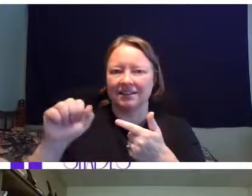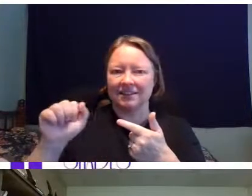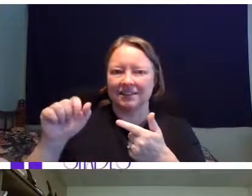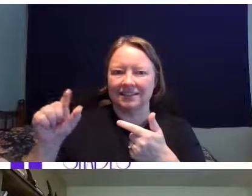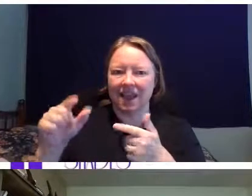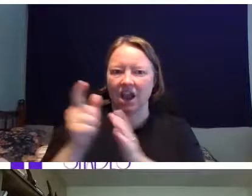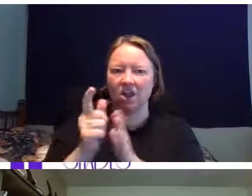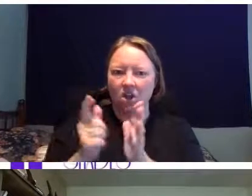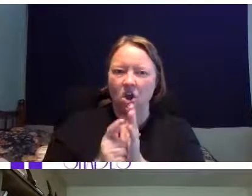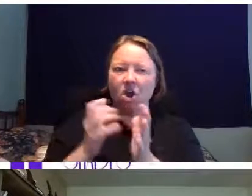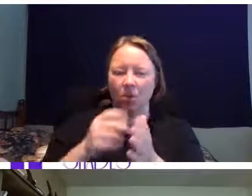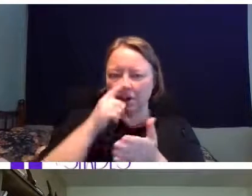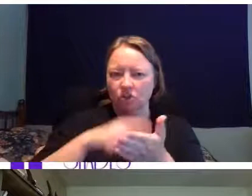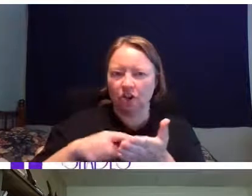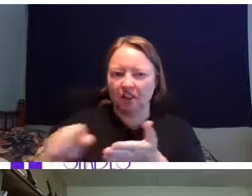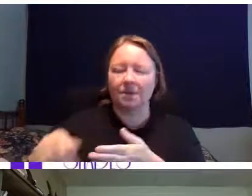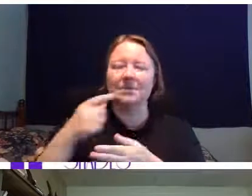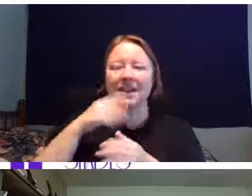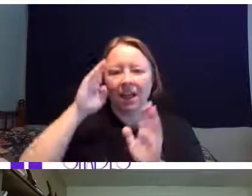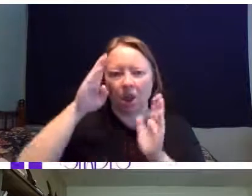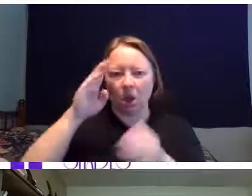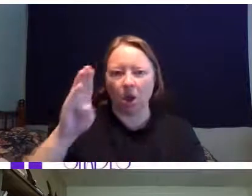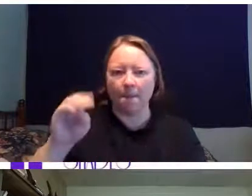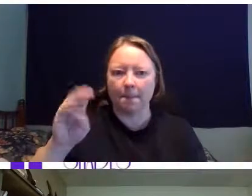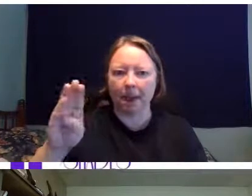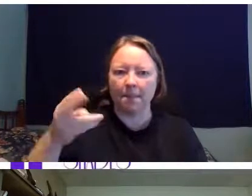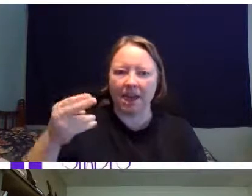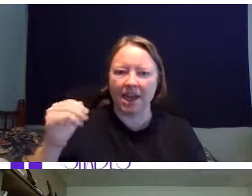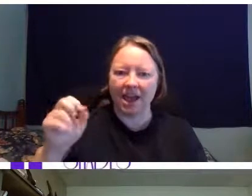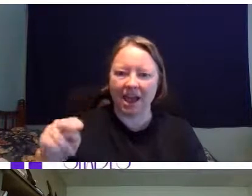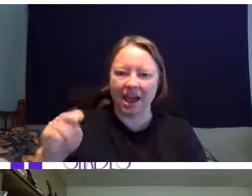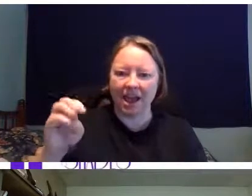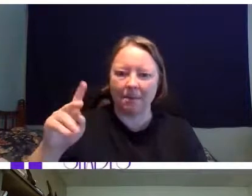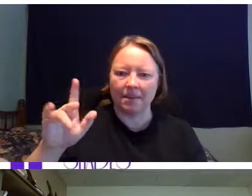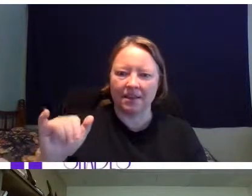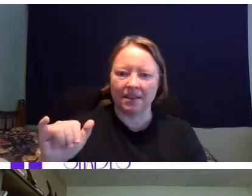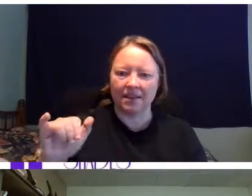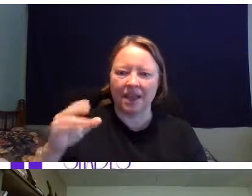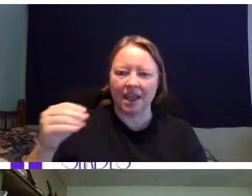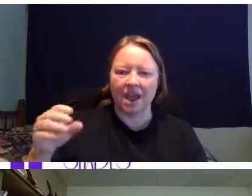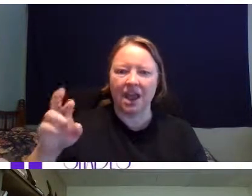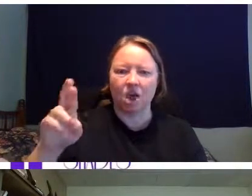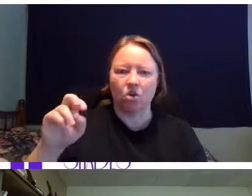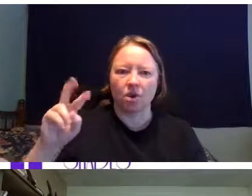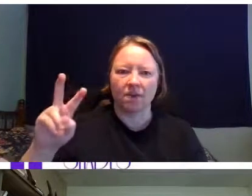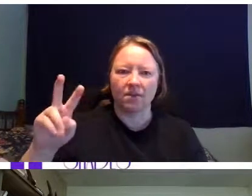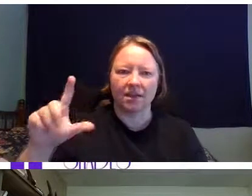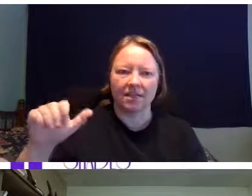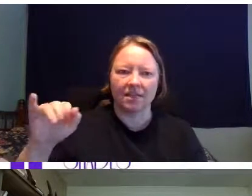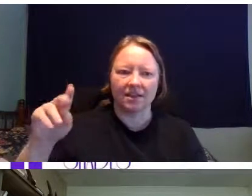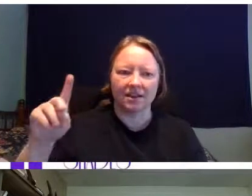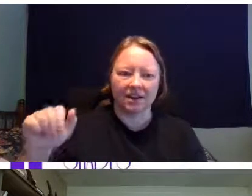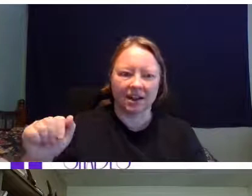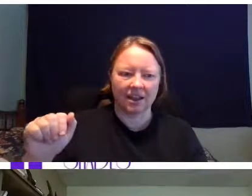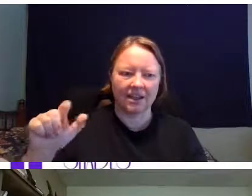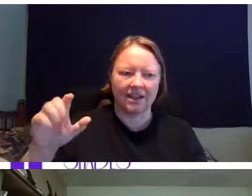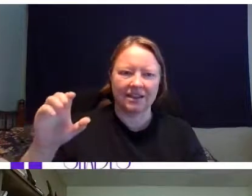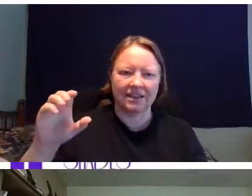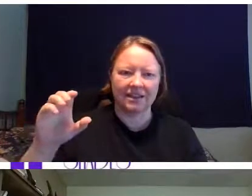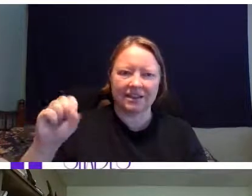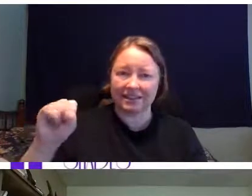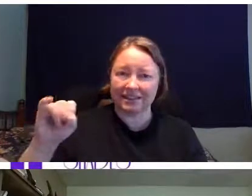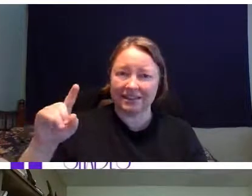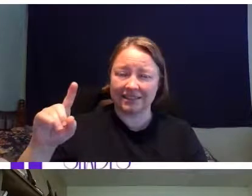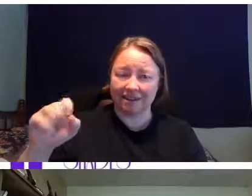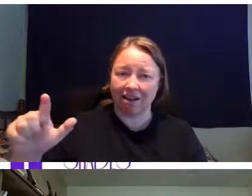want to say hello to Bob Hine, Amy Bliley, and to Reverend Linda Siddall. So thank you so much for tuning in today. And